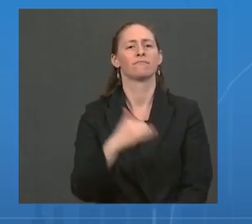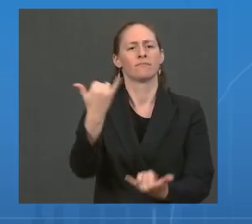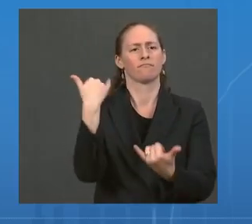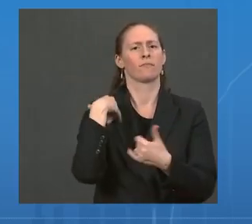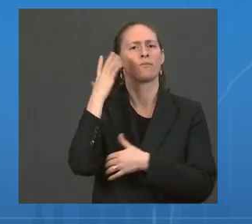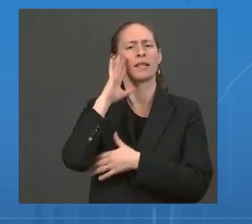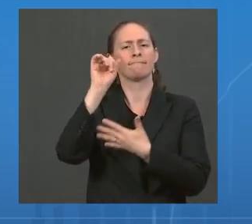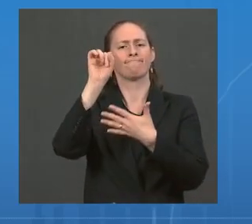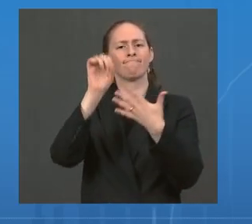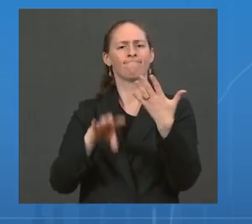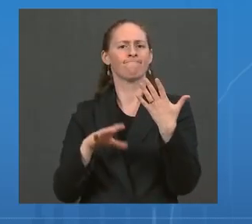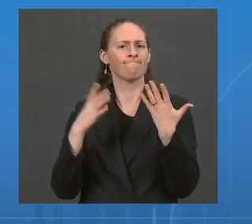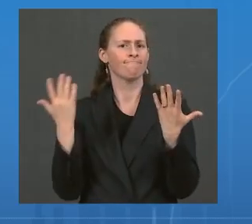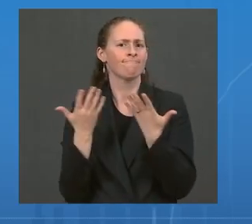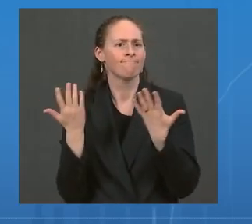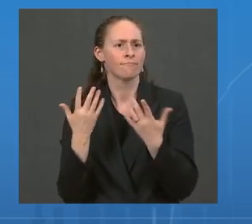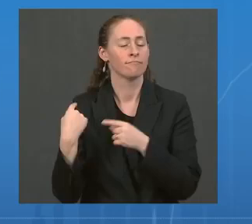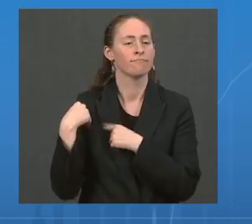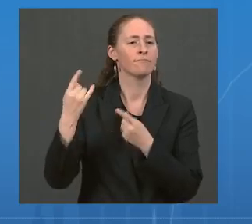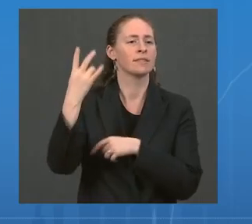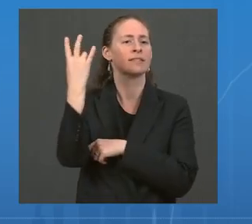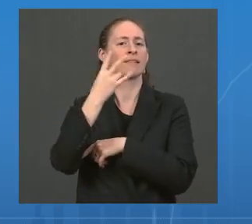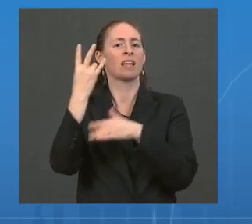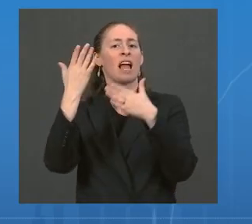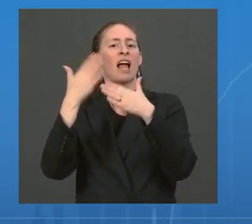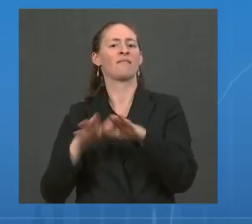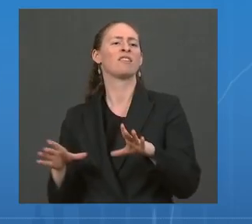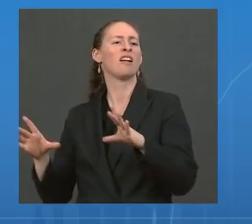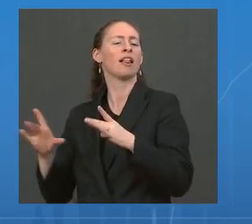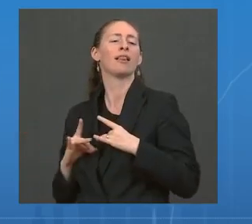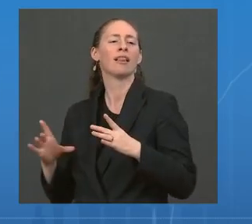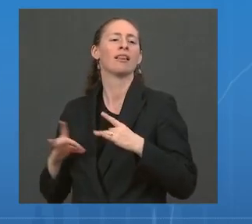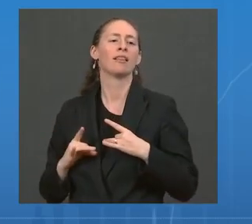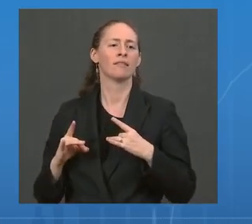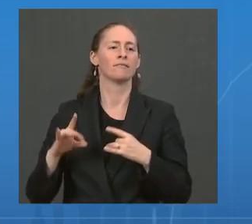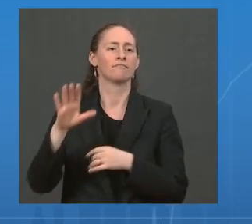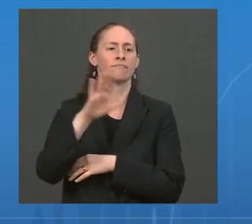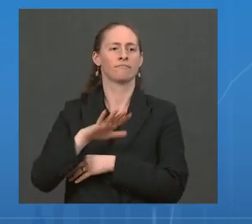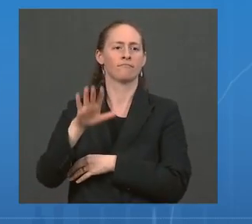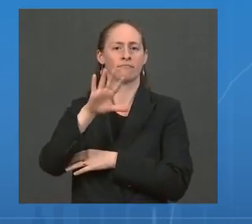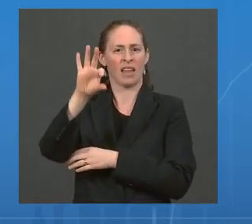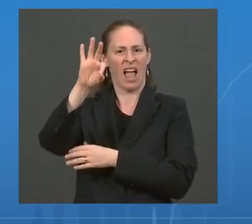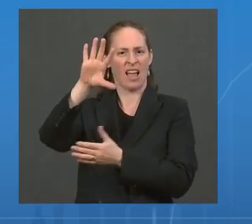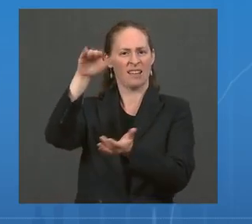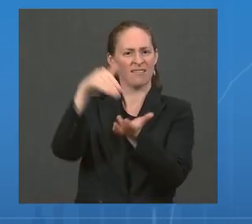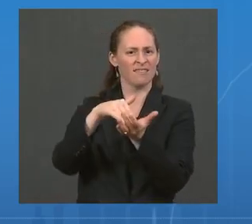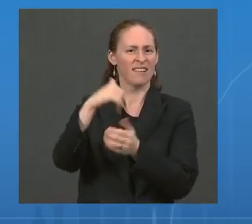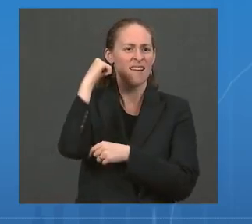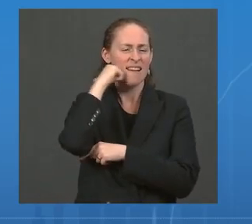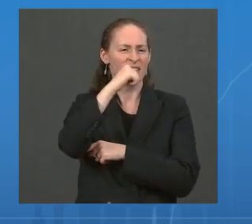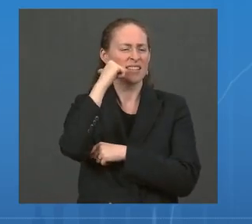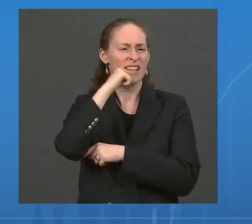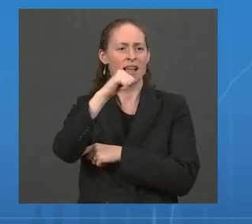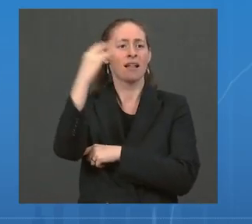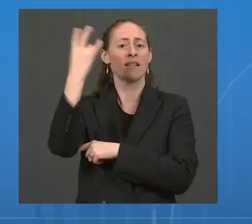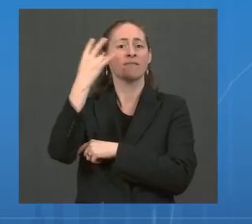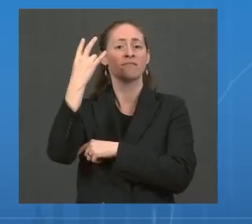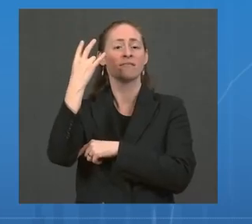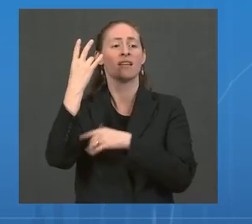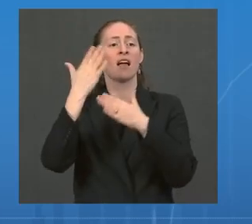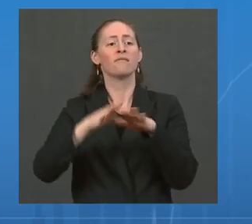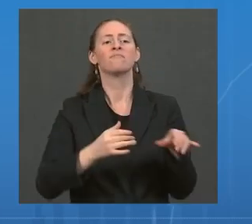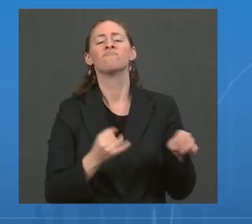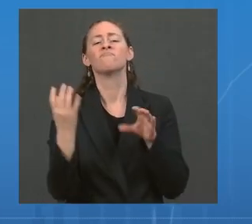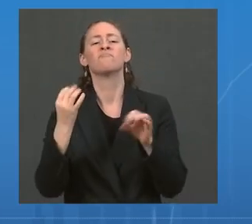Our 7-day average of cases is about 95,000 per day. The 7-day average of hospital admissions is